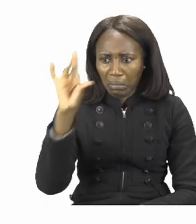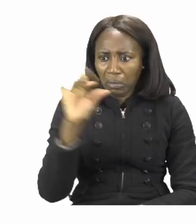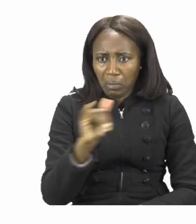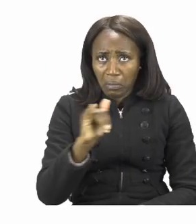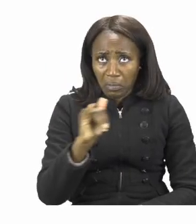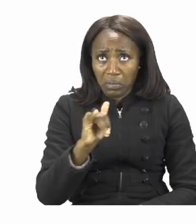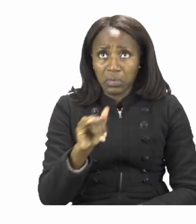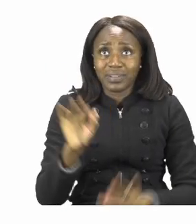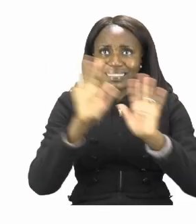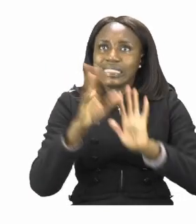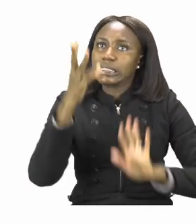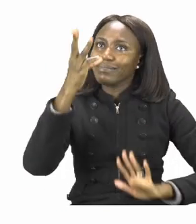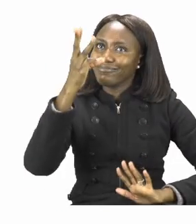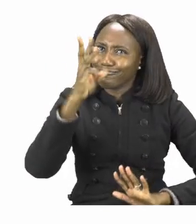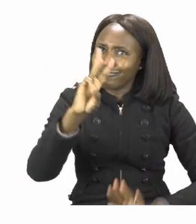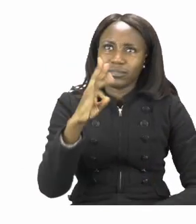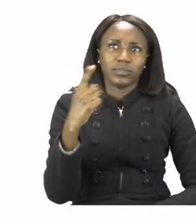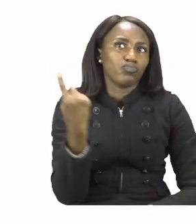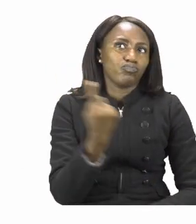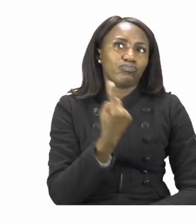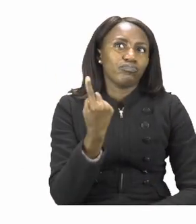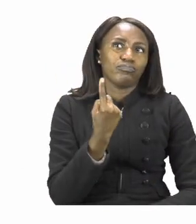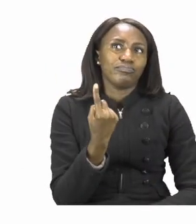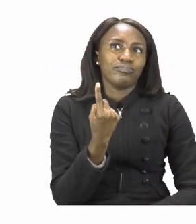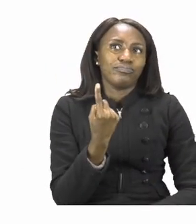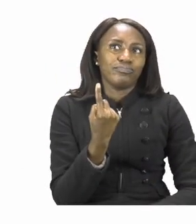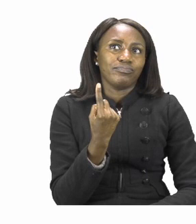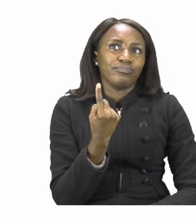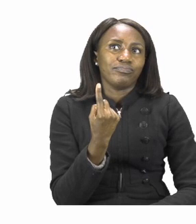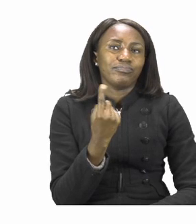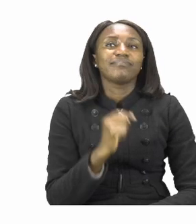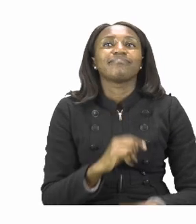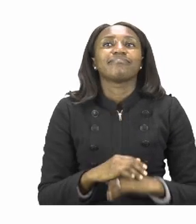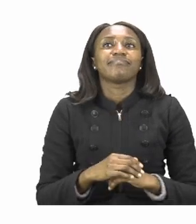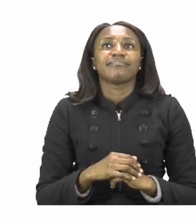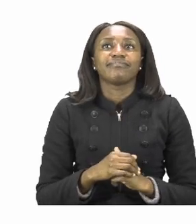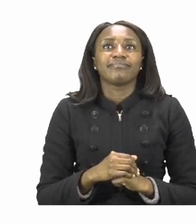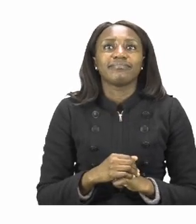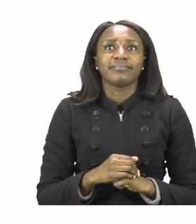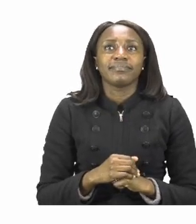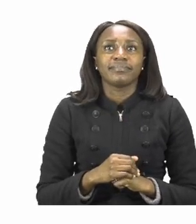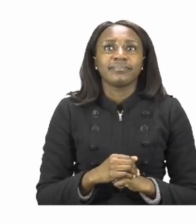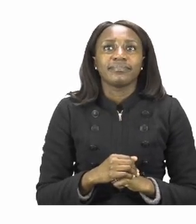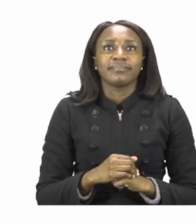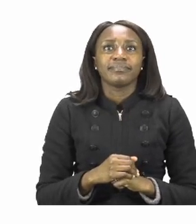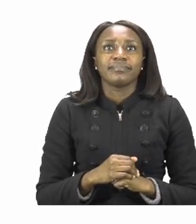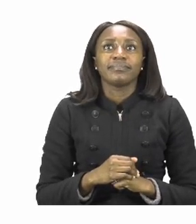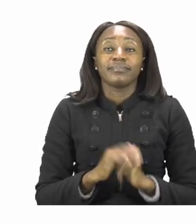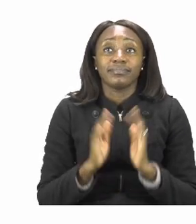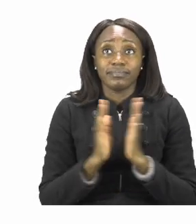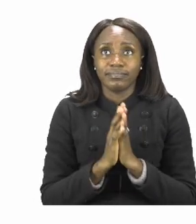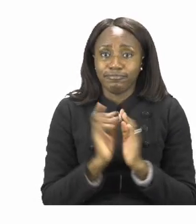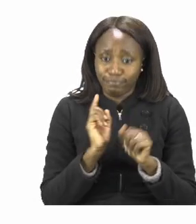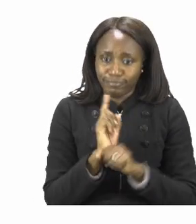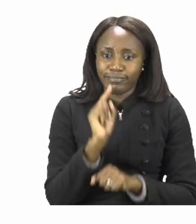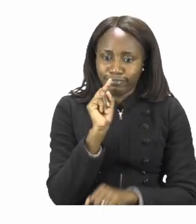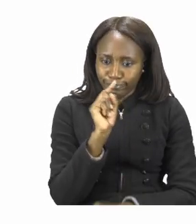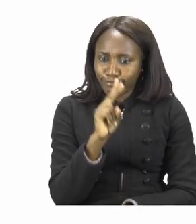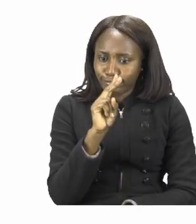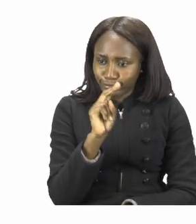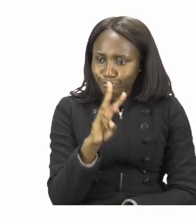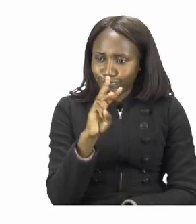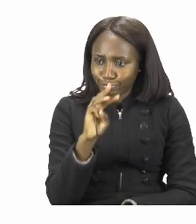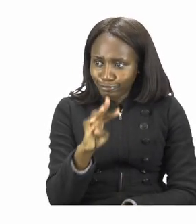them different colors so long that they are 6. You have to count them first and